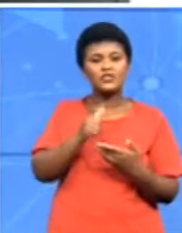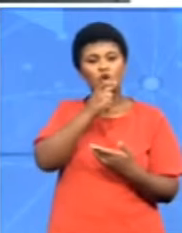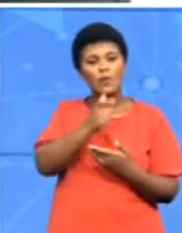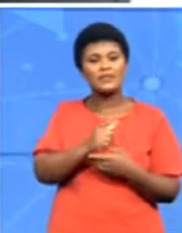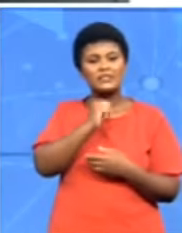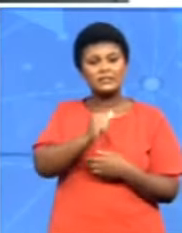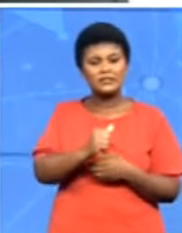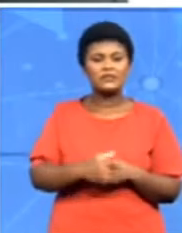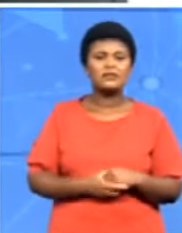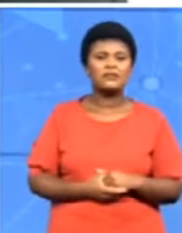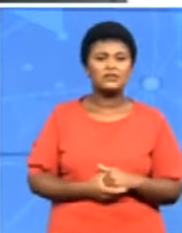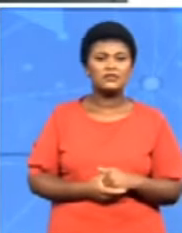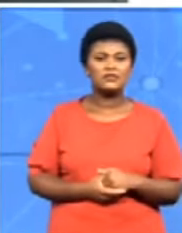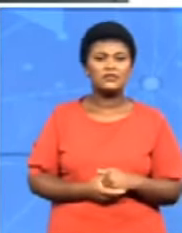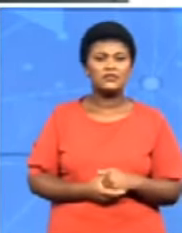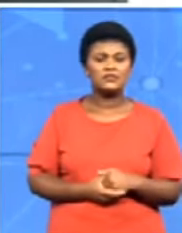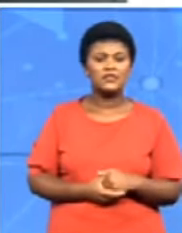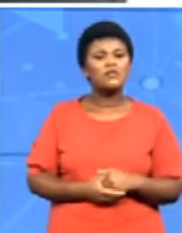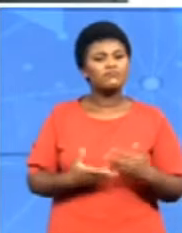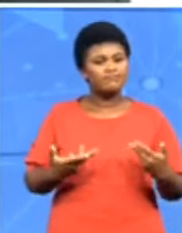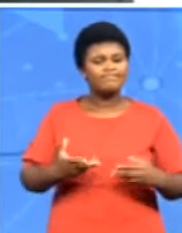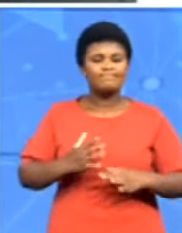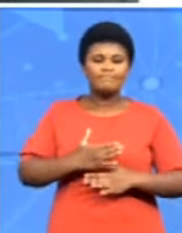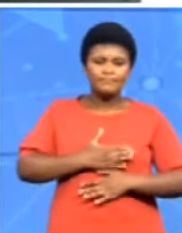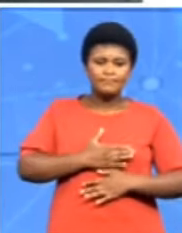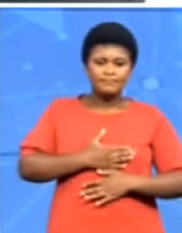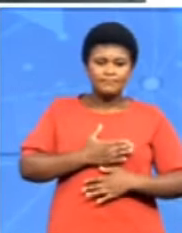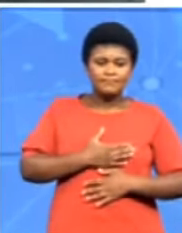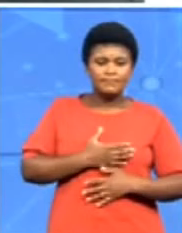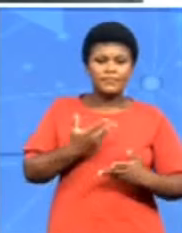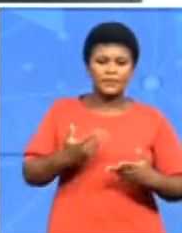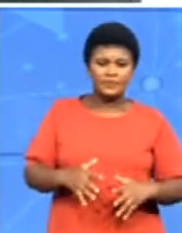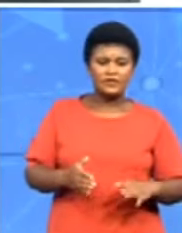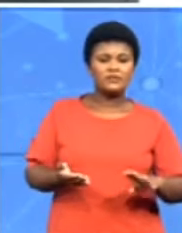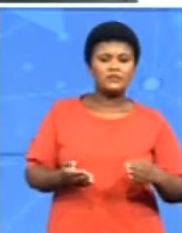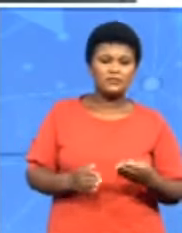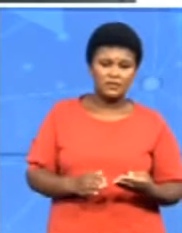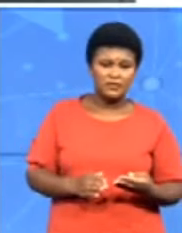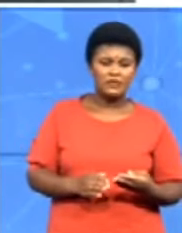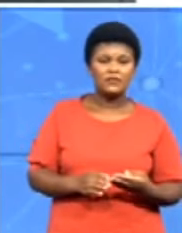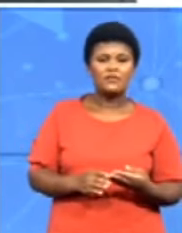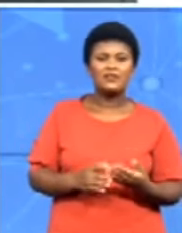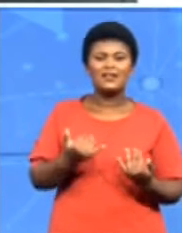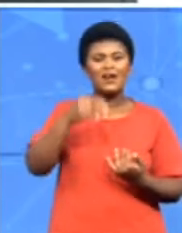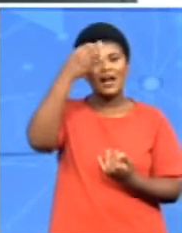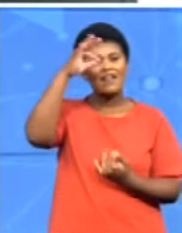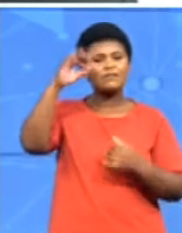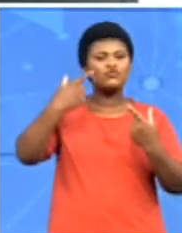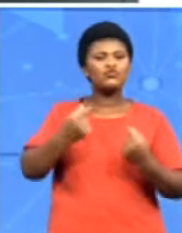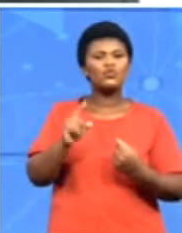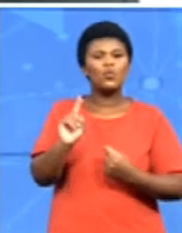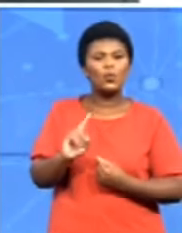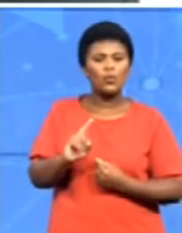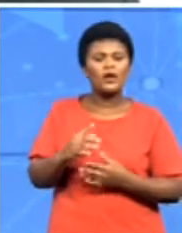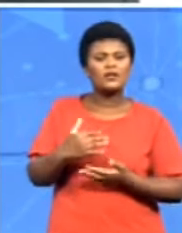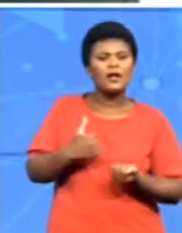bury the fallen ones. What has the government done to assist them? And also, you know, in terms